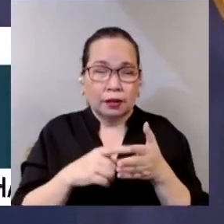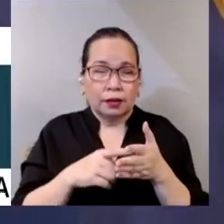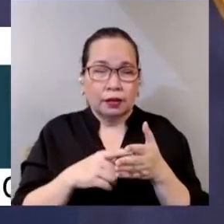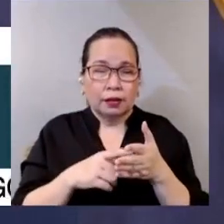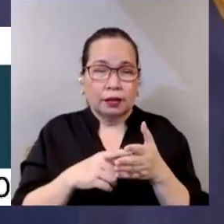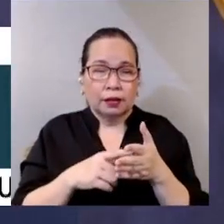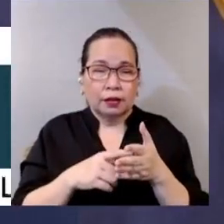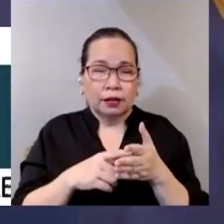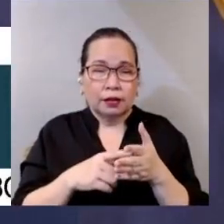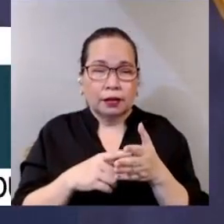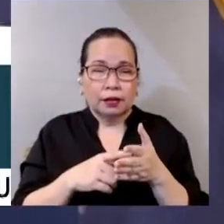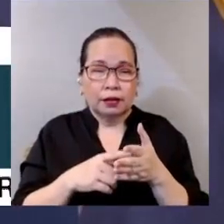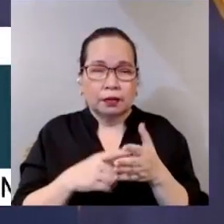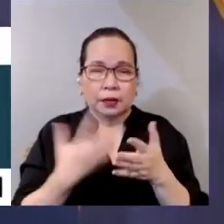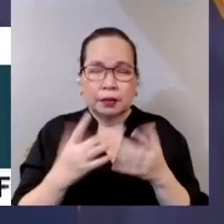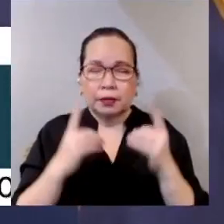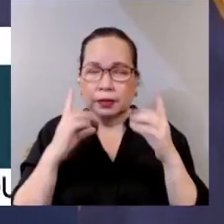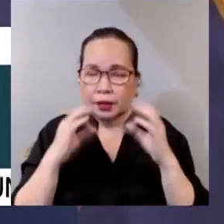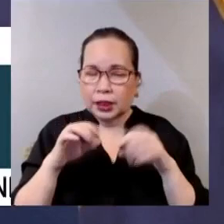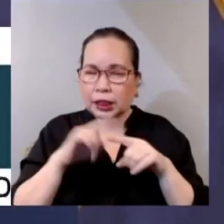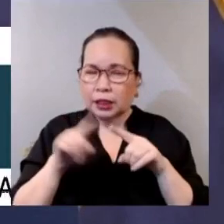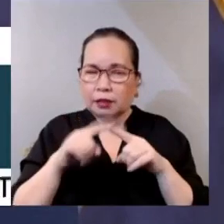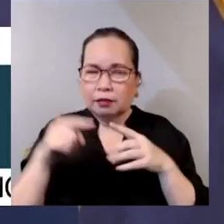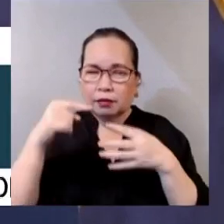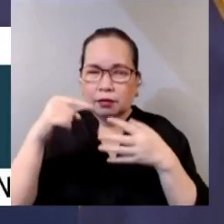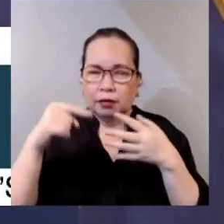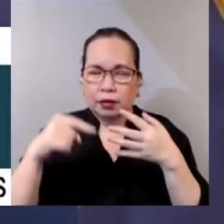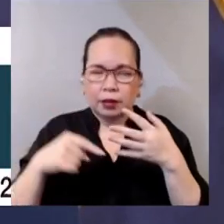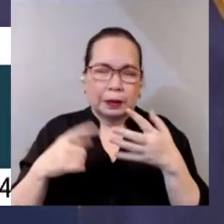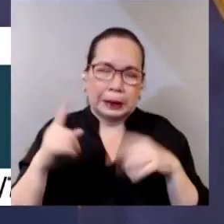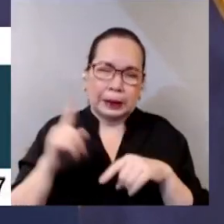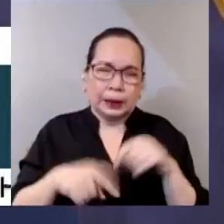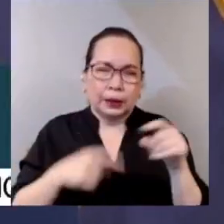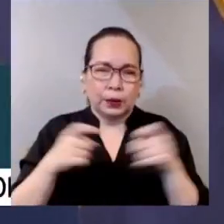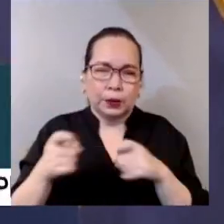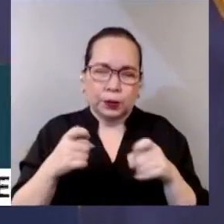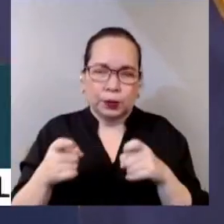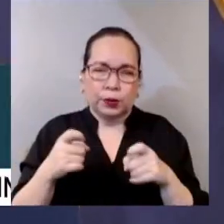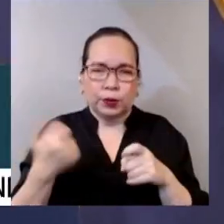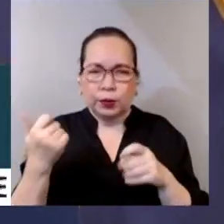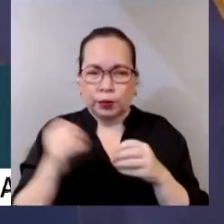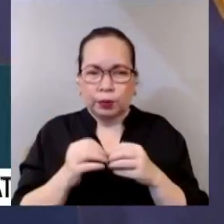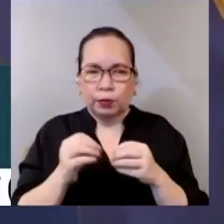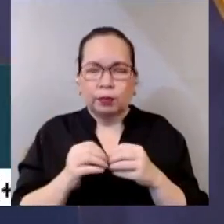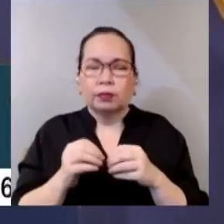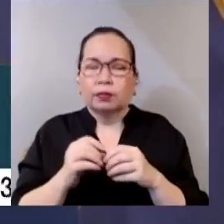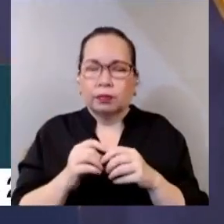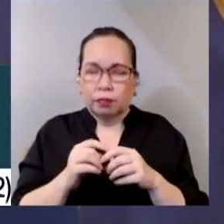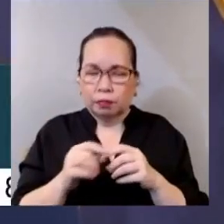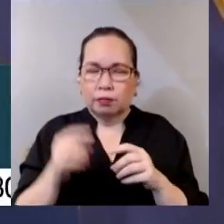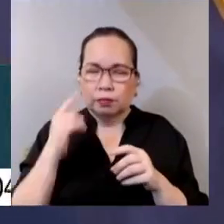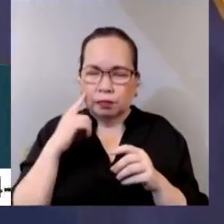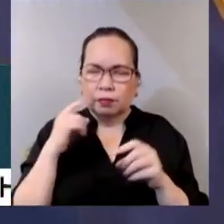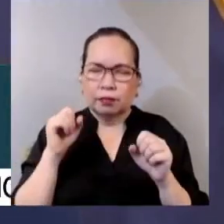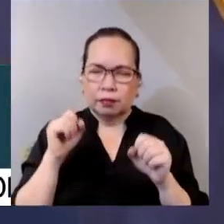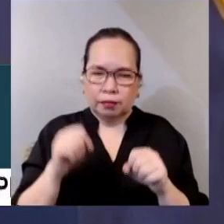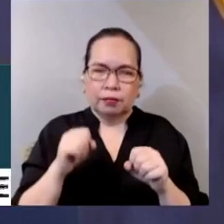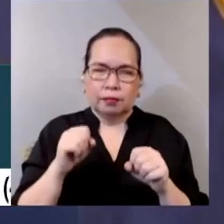This may be decided by factors that are outside our control at the end of the day. But I do think it's possible.